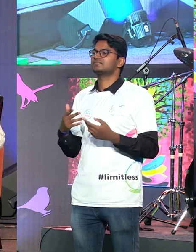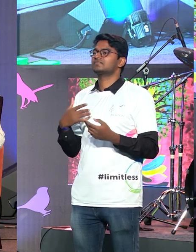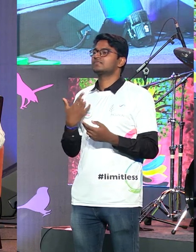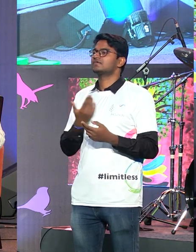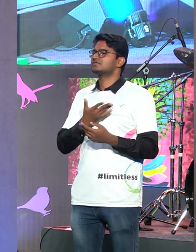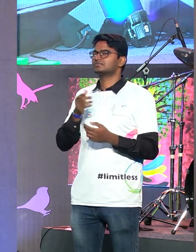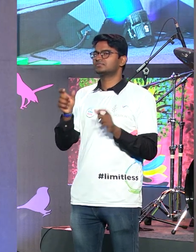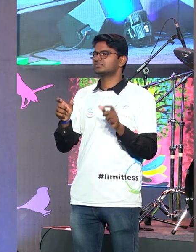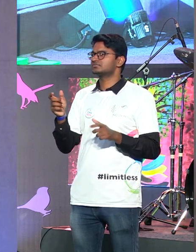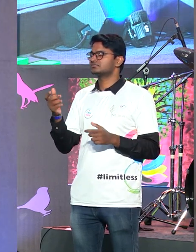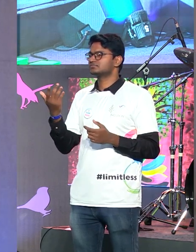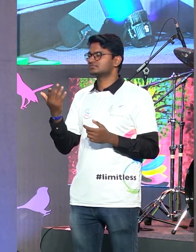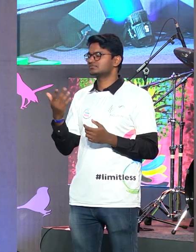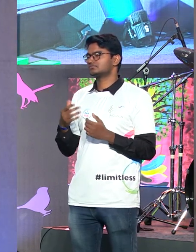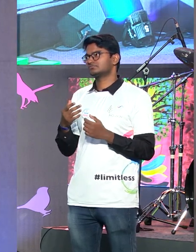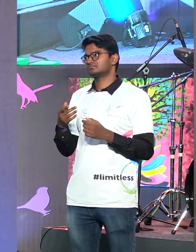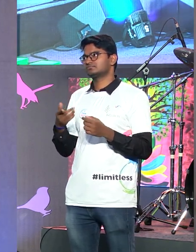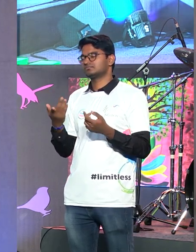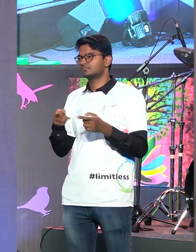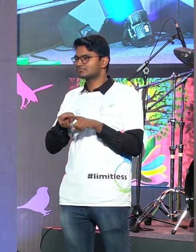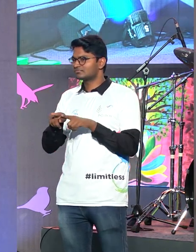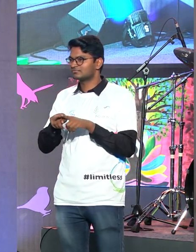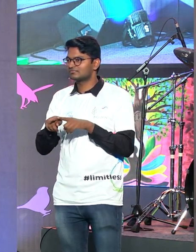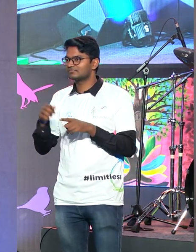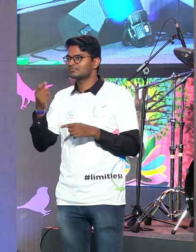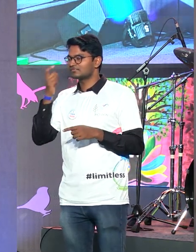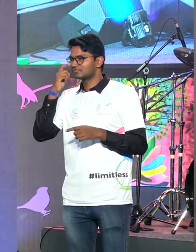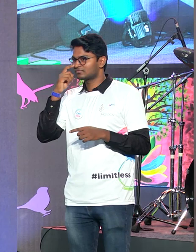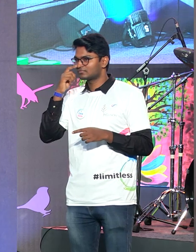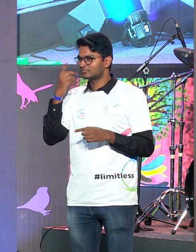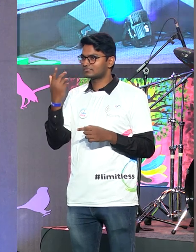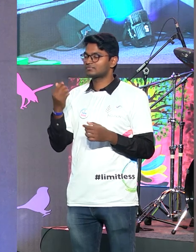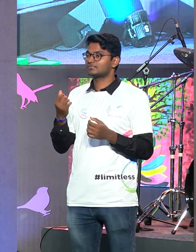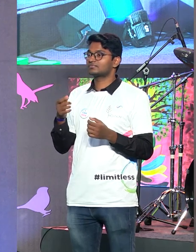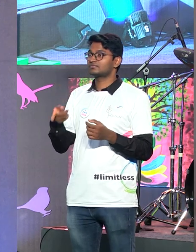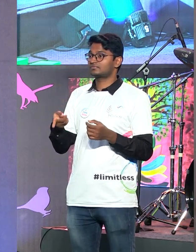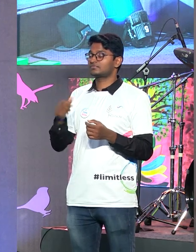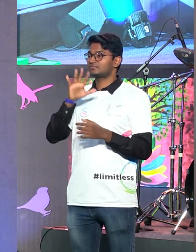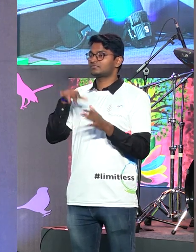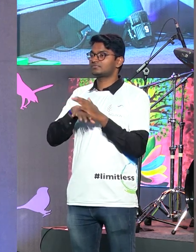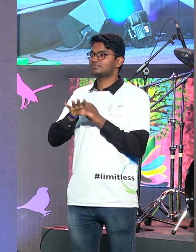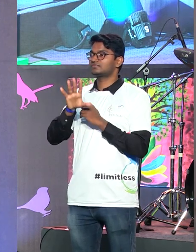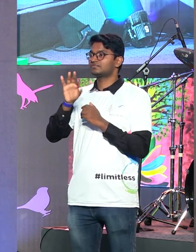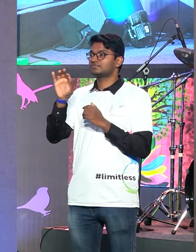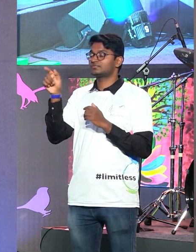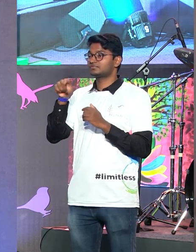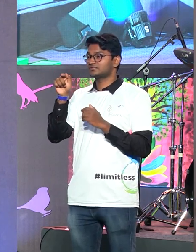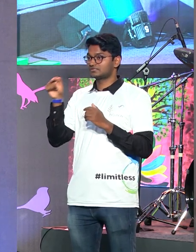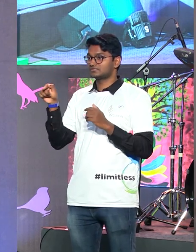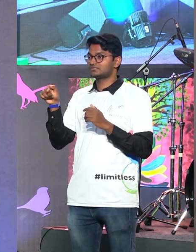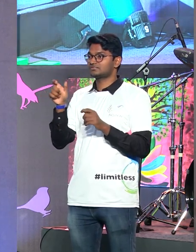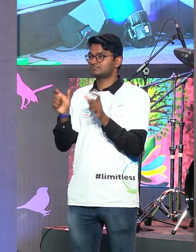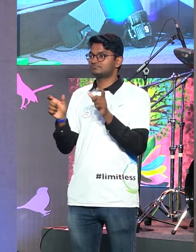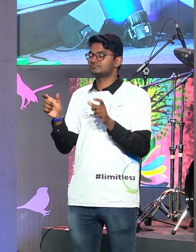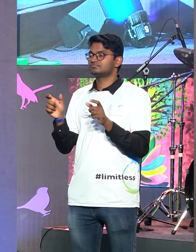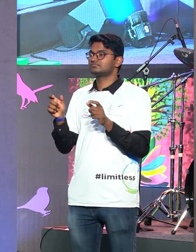know. Even women who hold up half the sky, we are 50% of the population. And if you actually see the percentage of women who